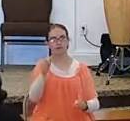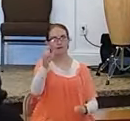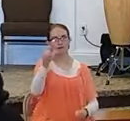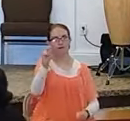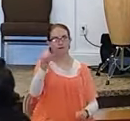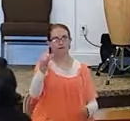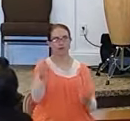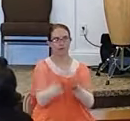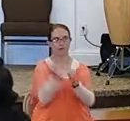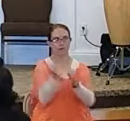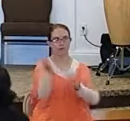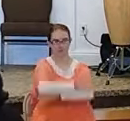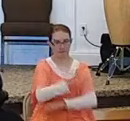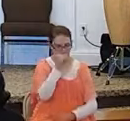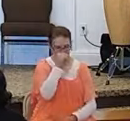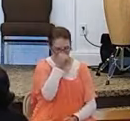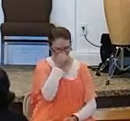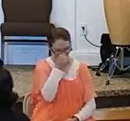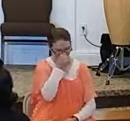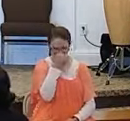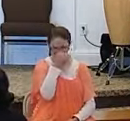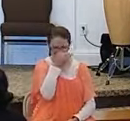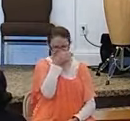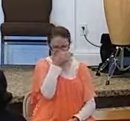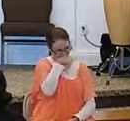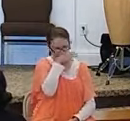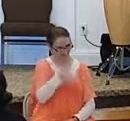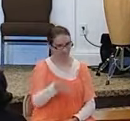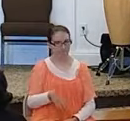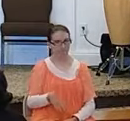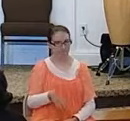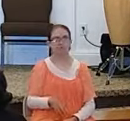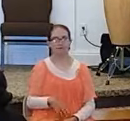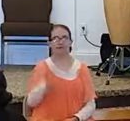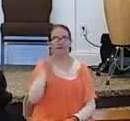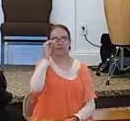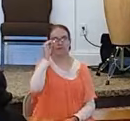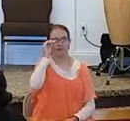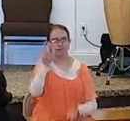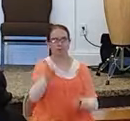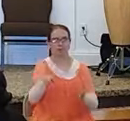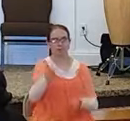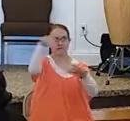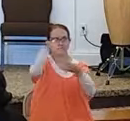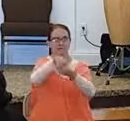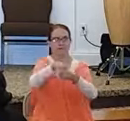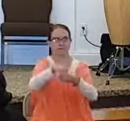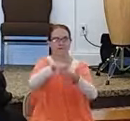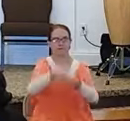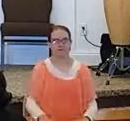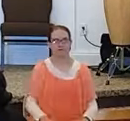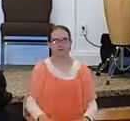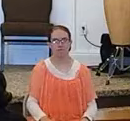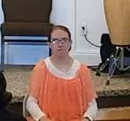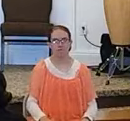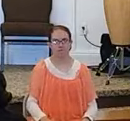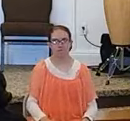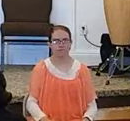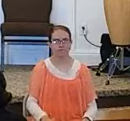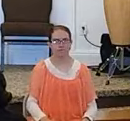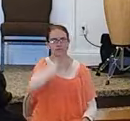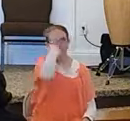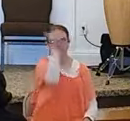today. Hallelujah. And so he walks in with